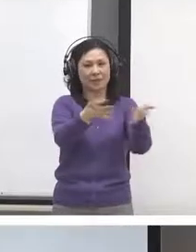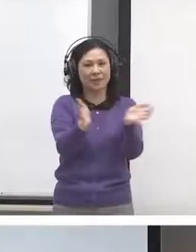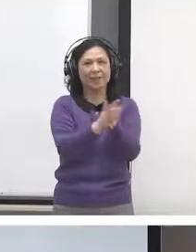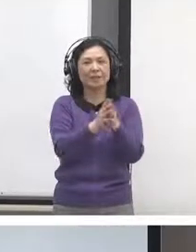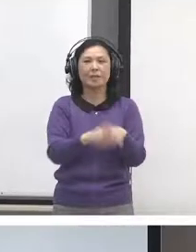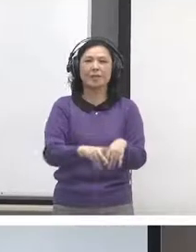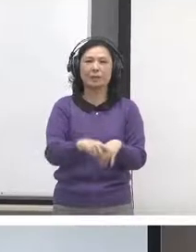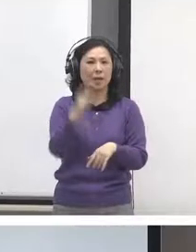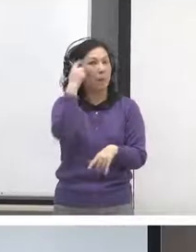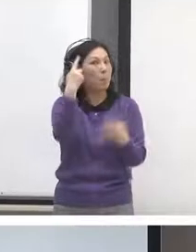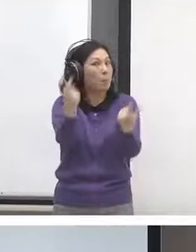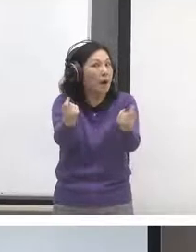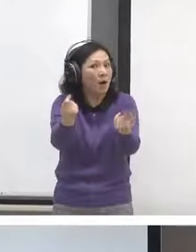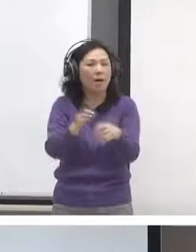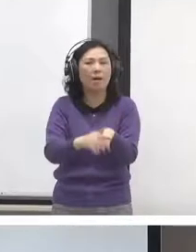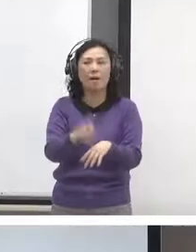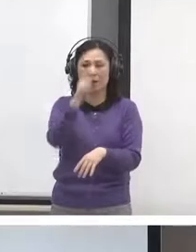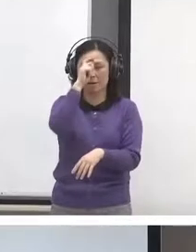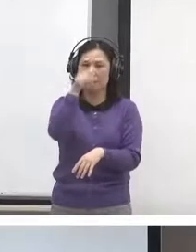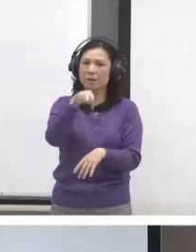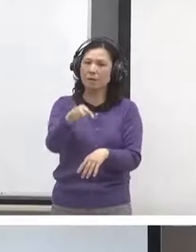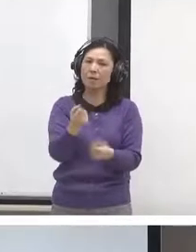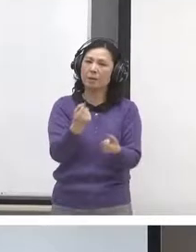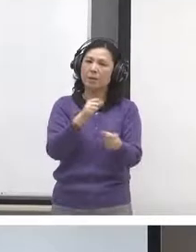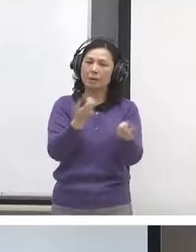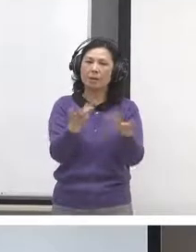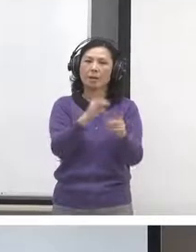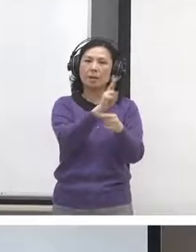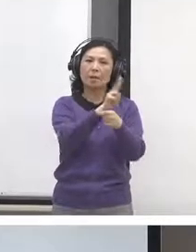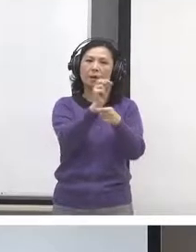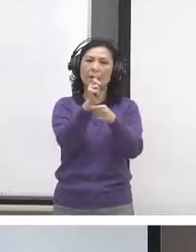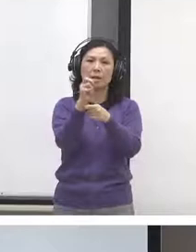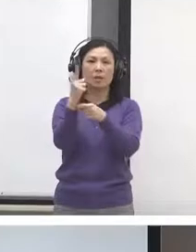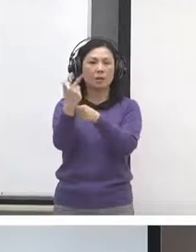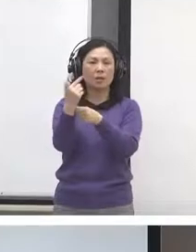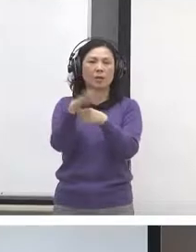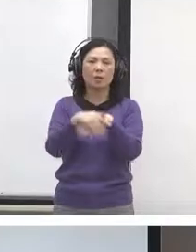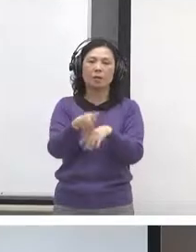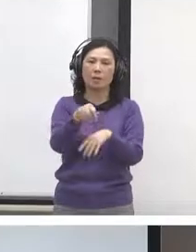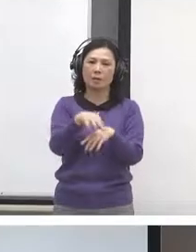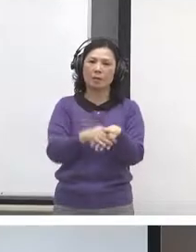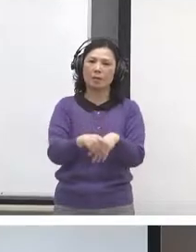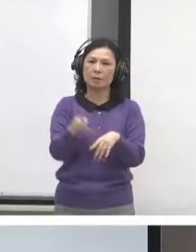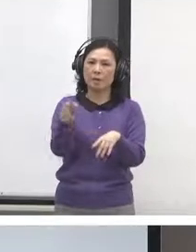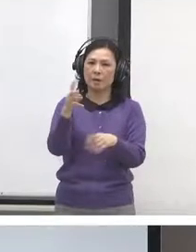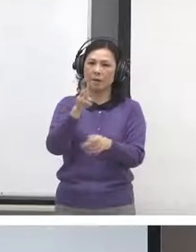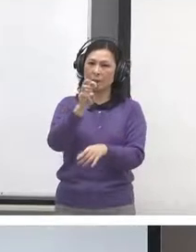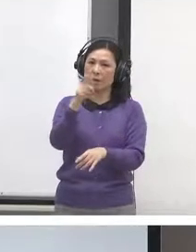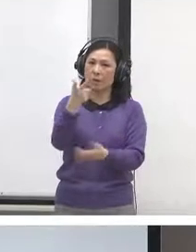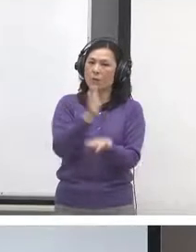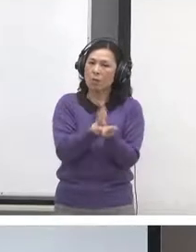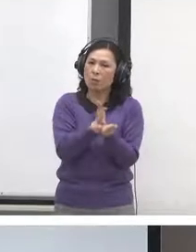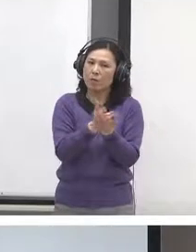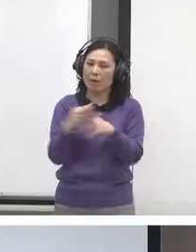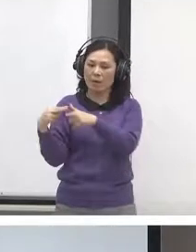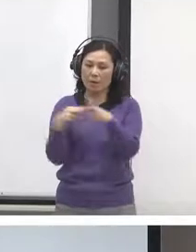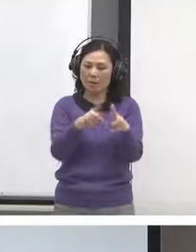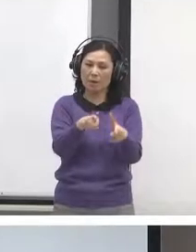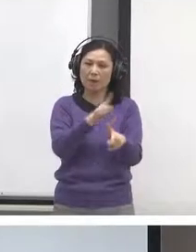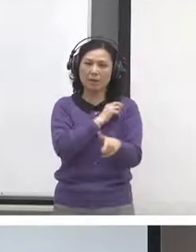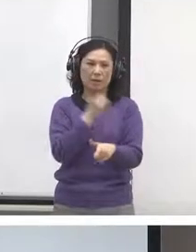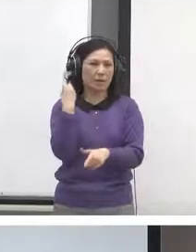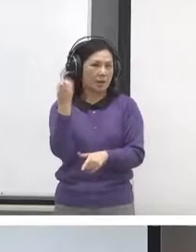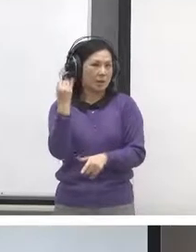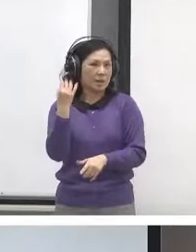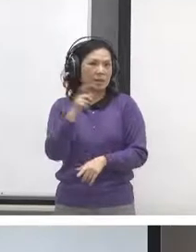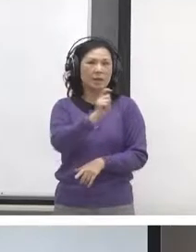Civic Tech Toronto's 36th Hack Night about a new app she was working on that helped to shed some light on campaign finance practices. And it was alongside speakers